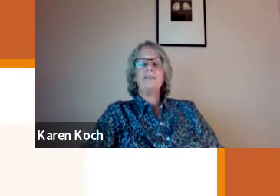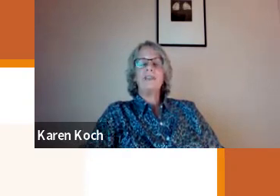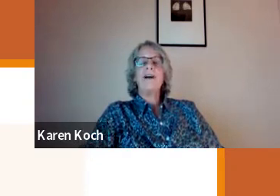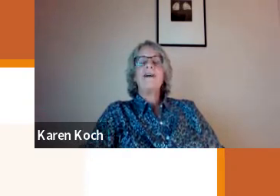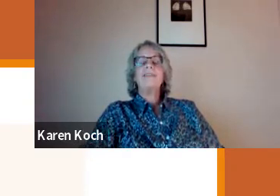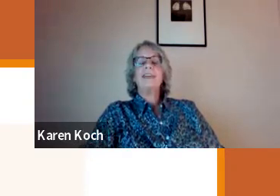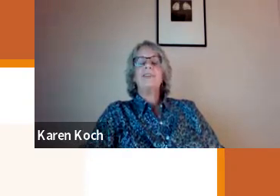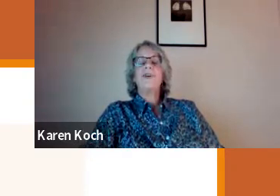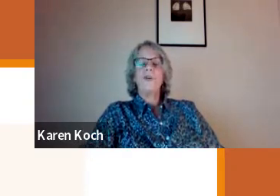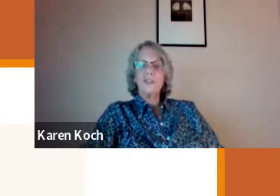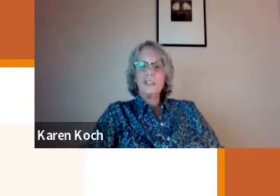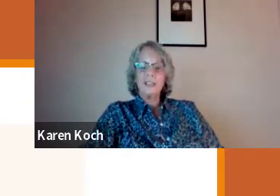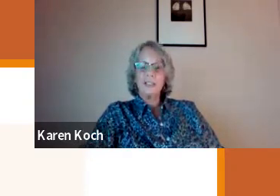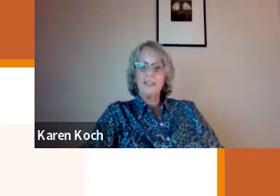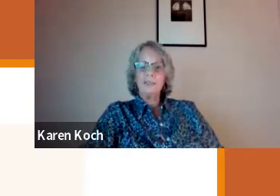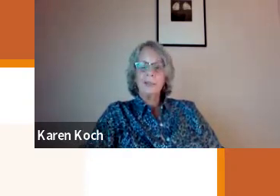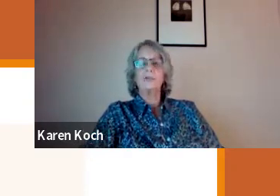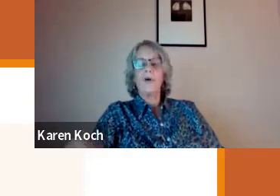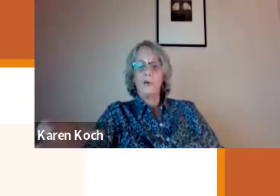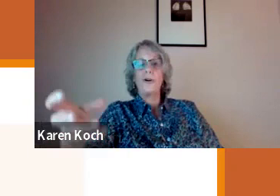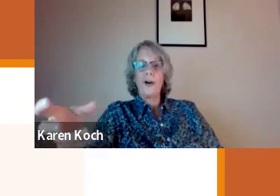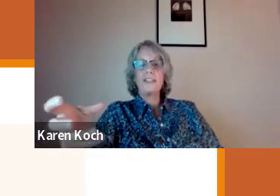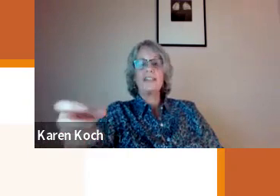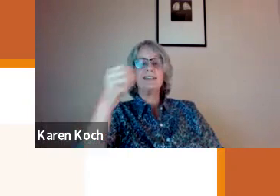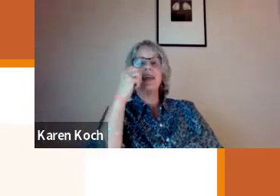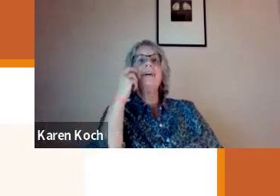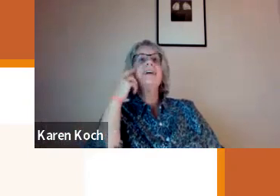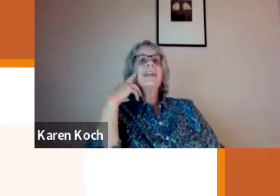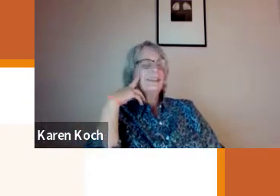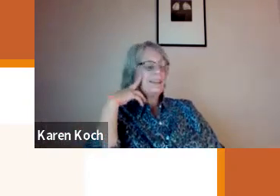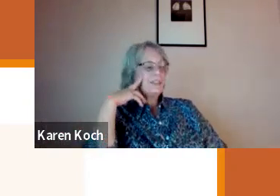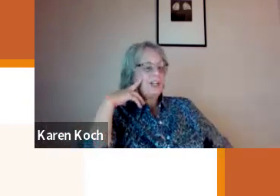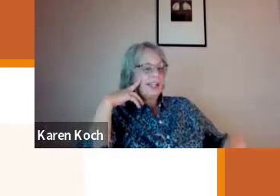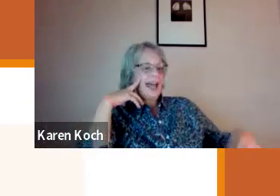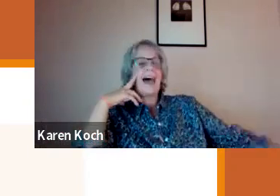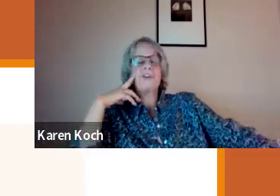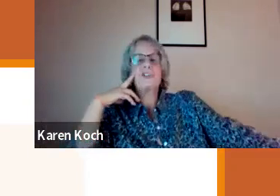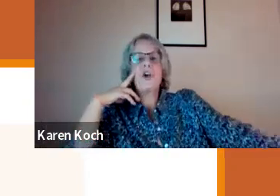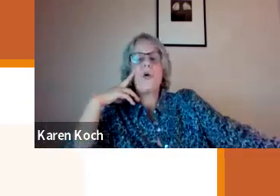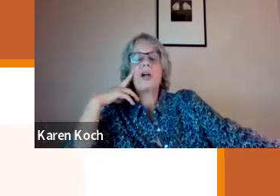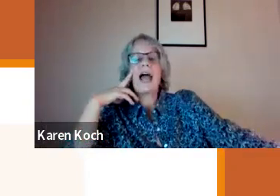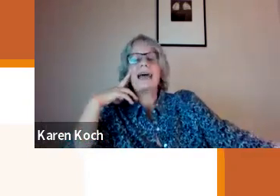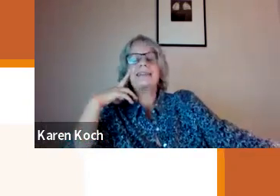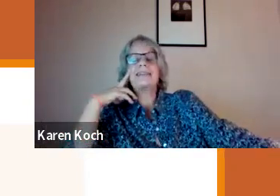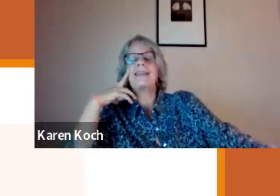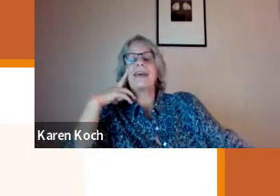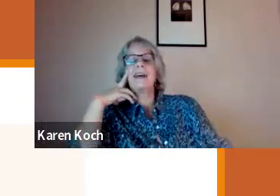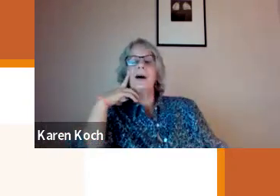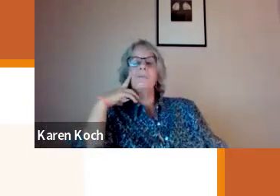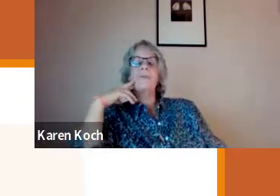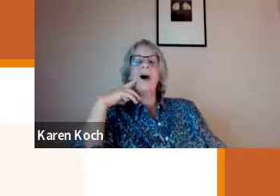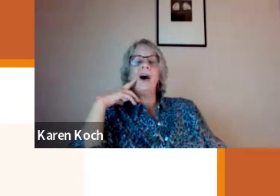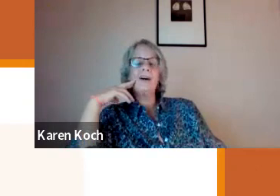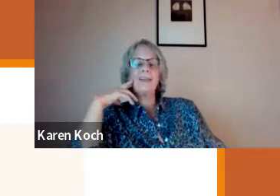heard from David. David called the facility, or called our office that day, left a laugh, a joke, and said